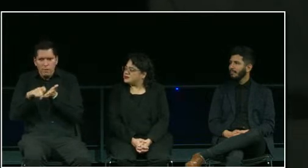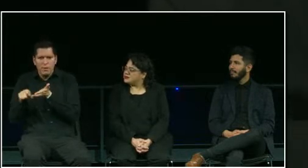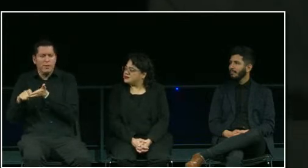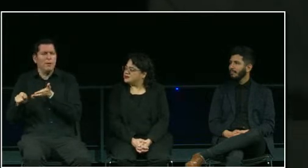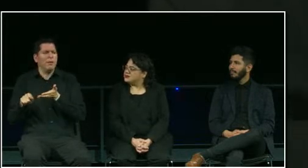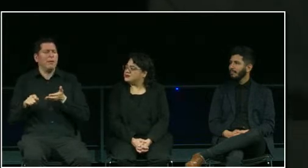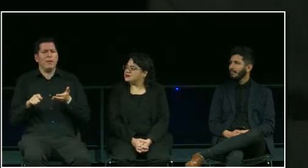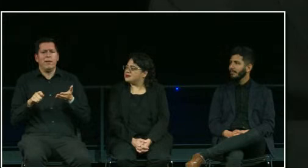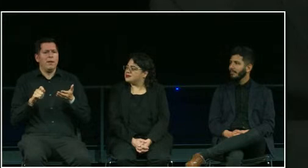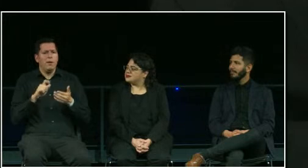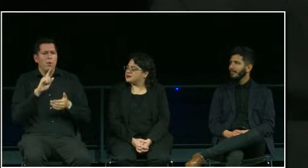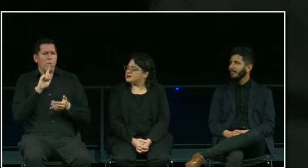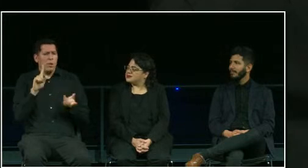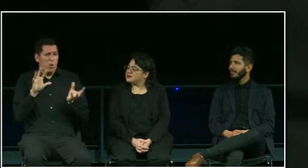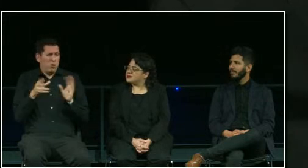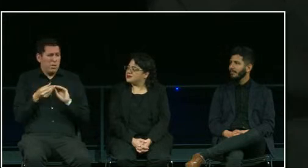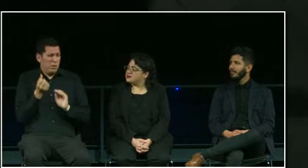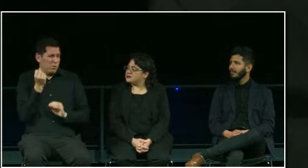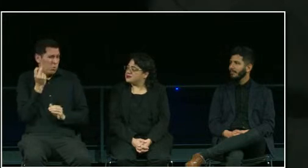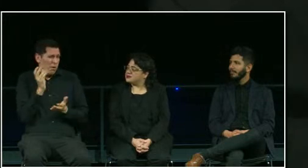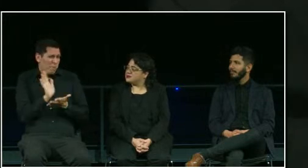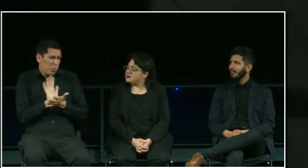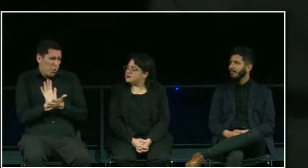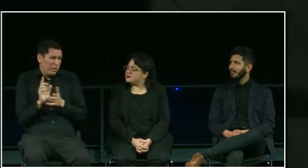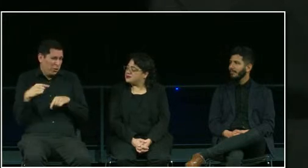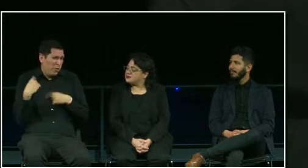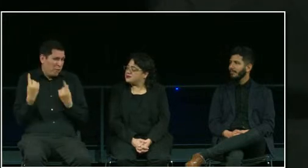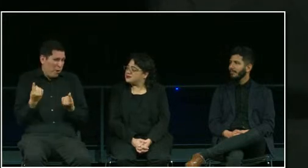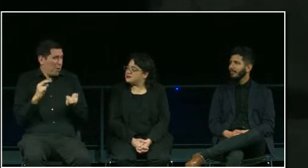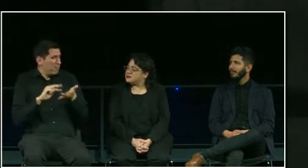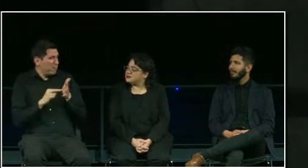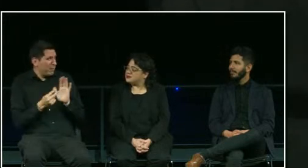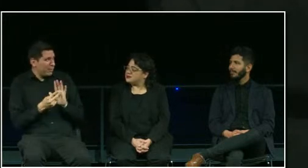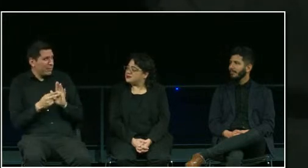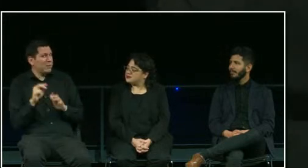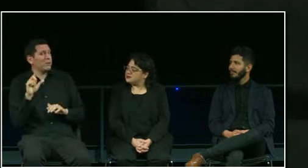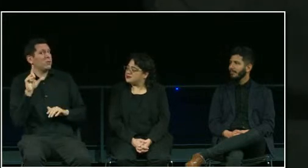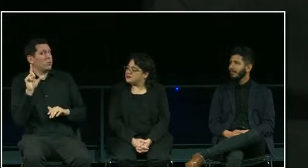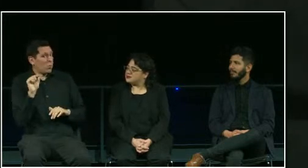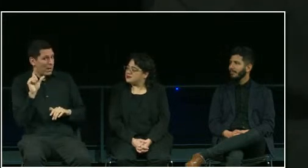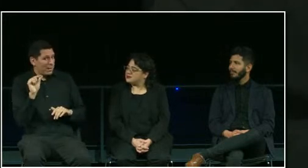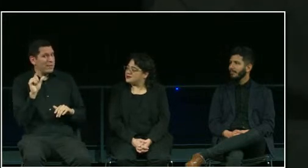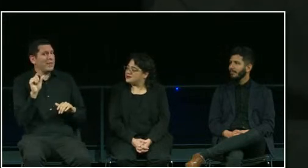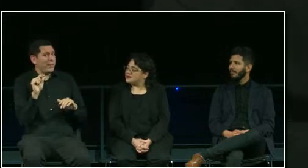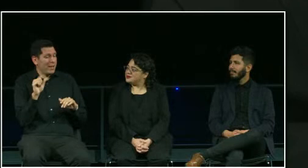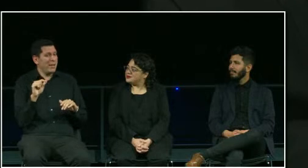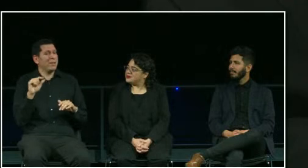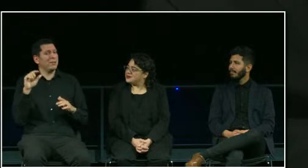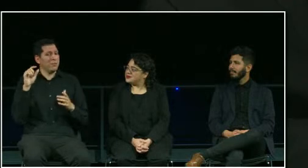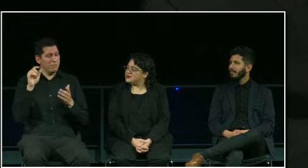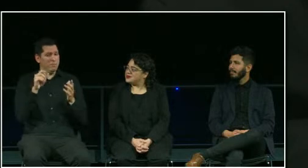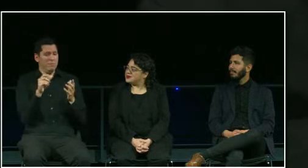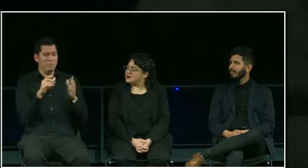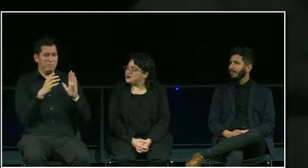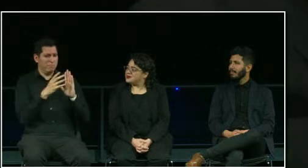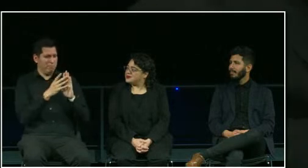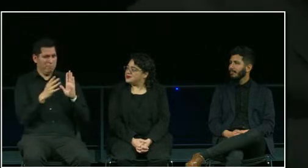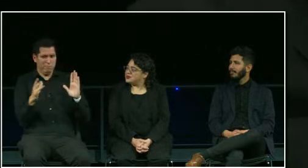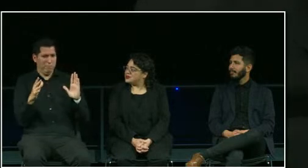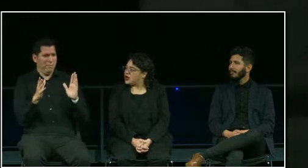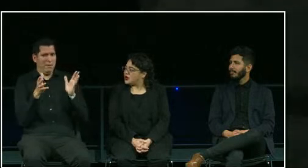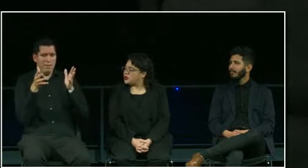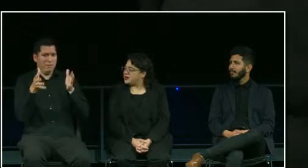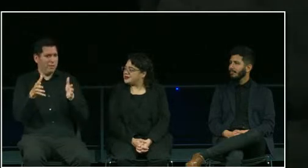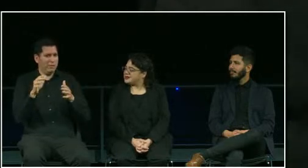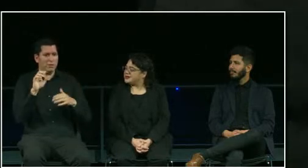only done 12 movies, so that means there are 20 shower rings in the suitcase. And every time I meet with